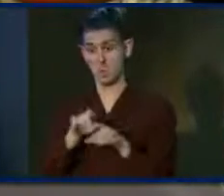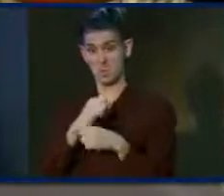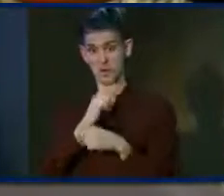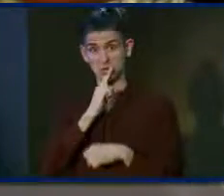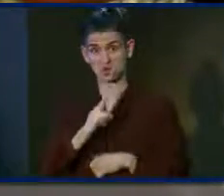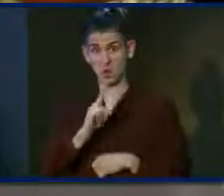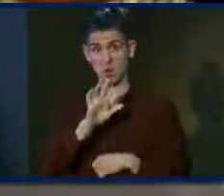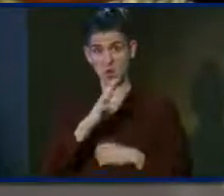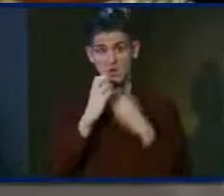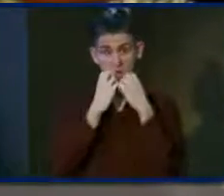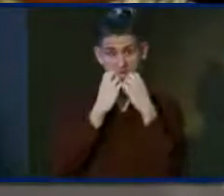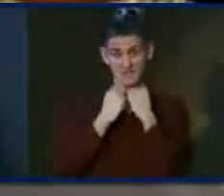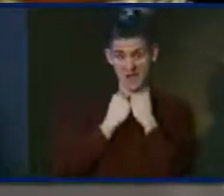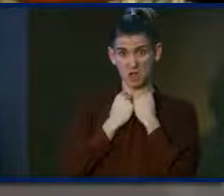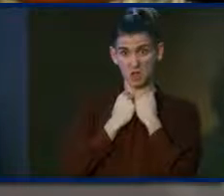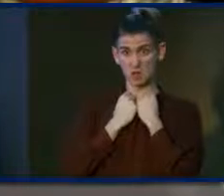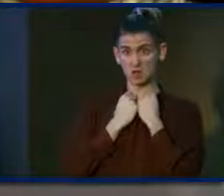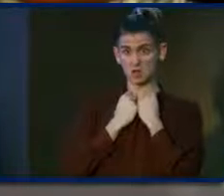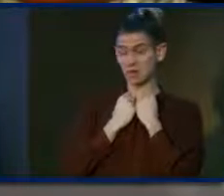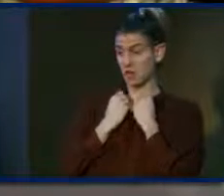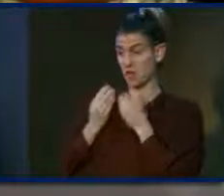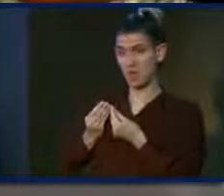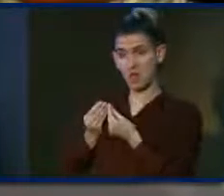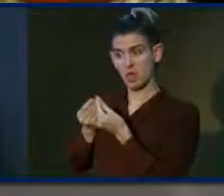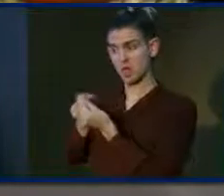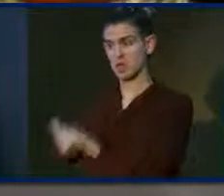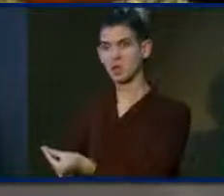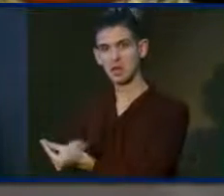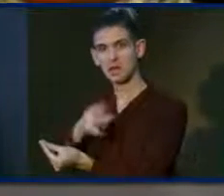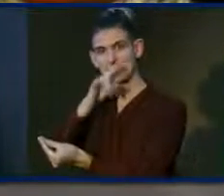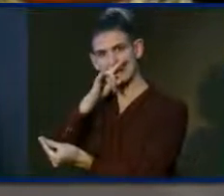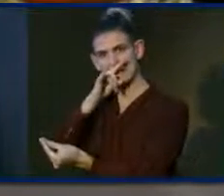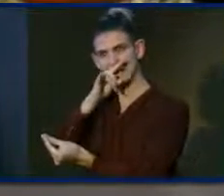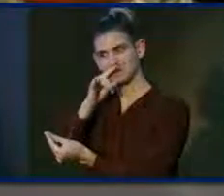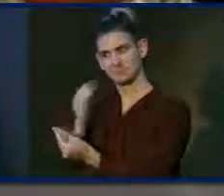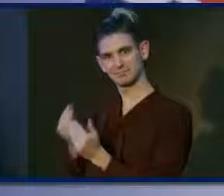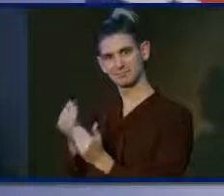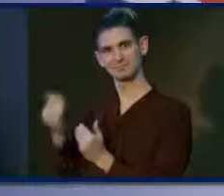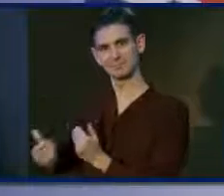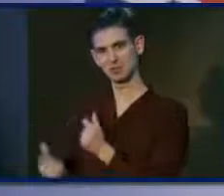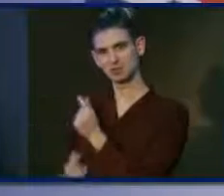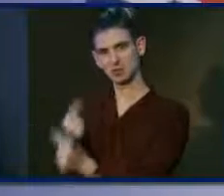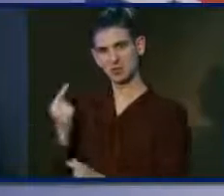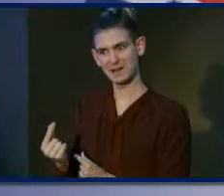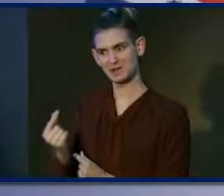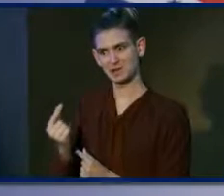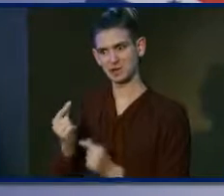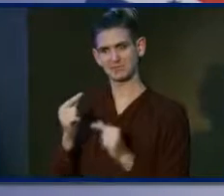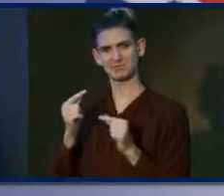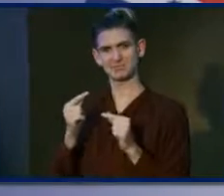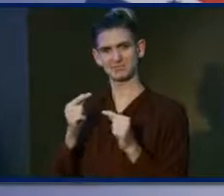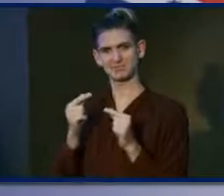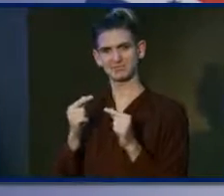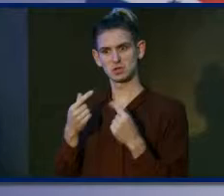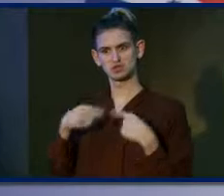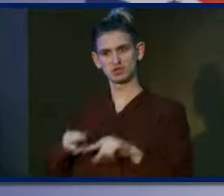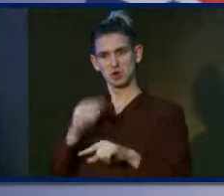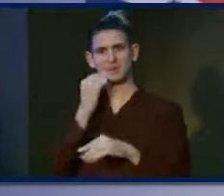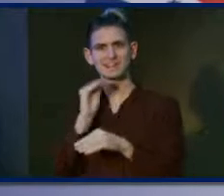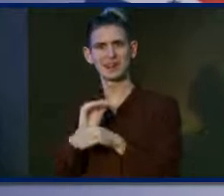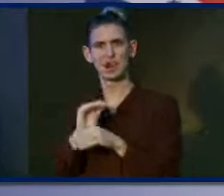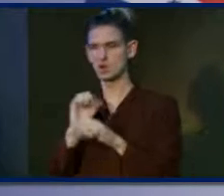have them around the kitchen table, with your spouse, with your parents. What can you bring in terms of a shared